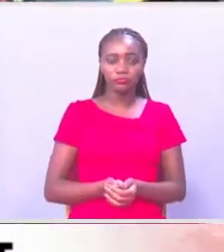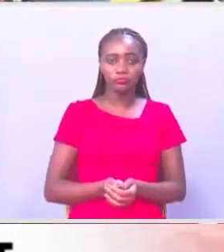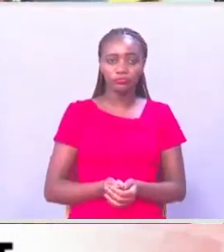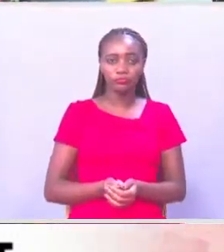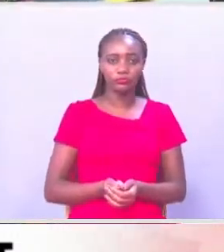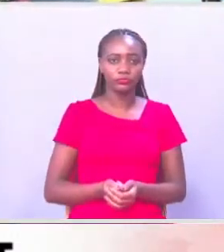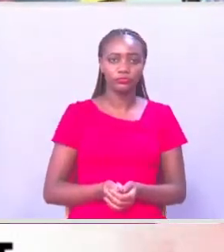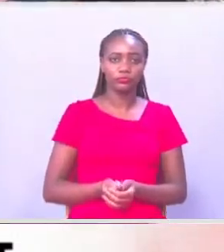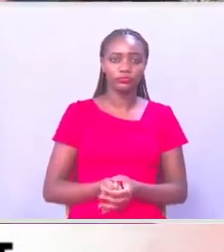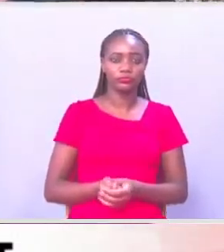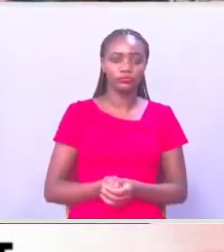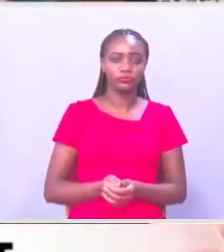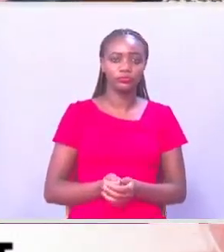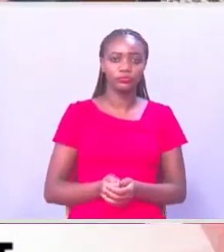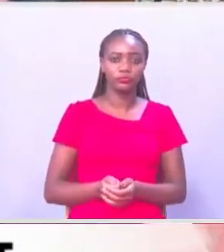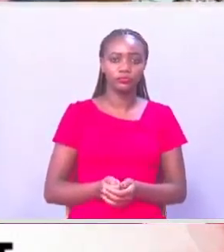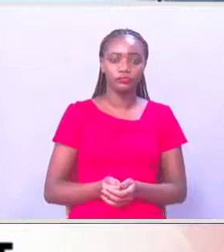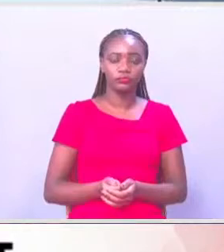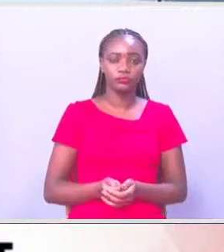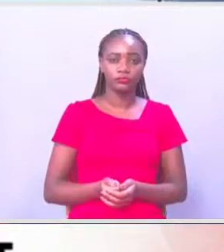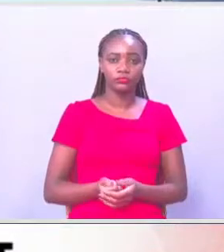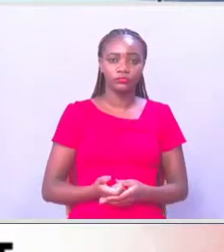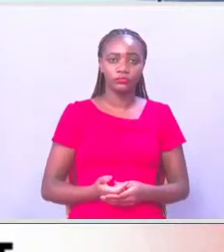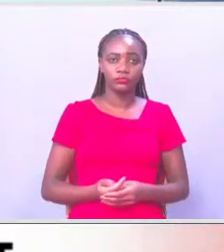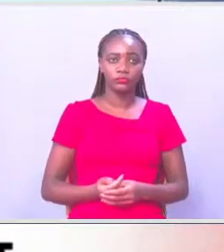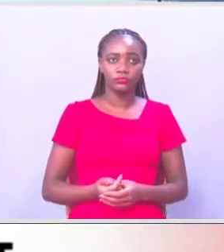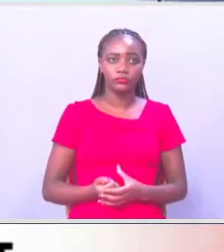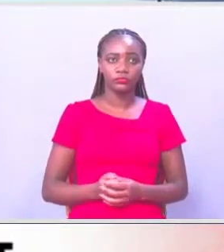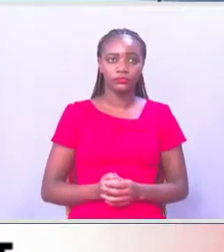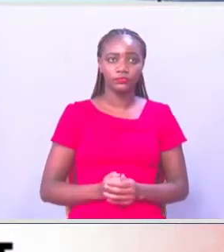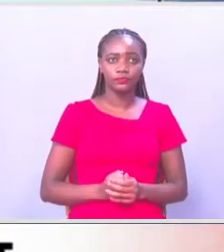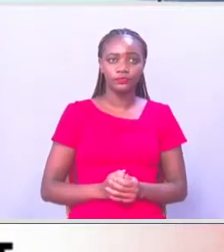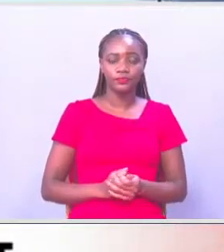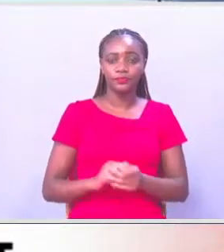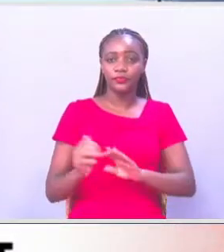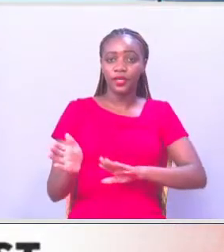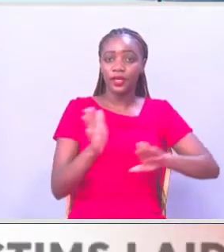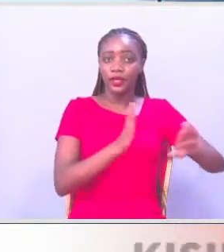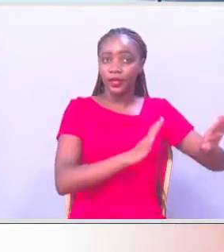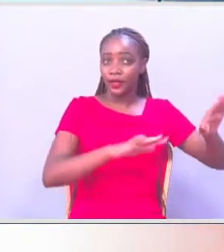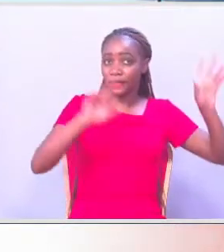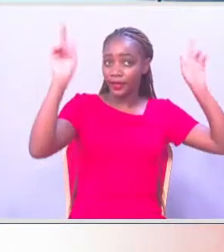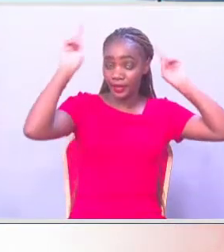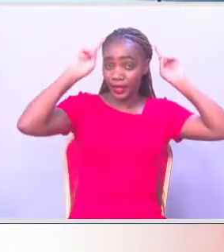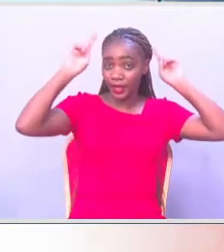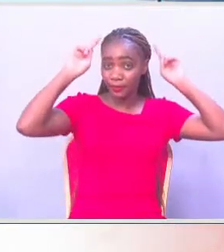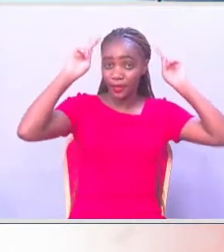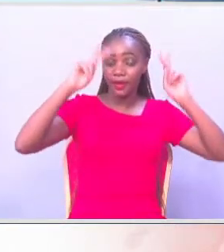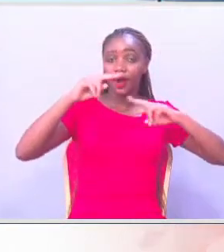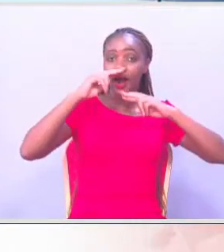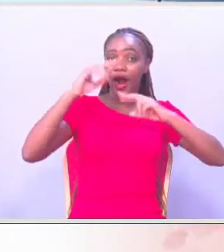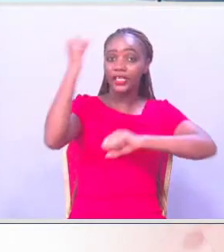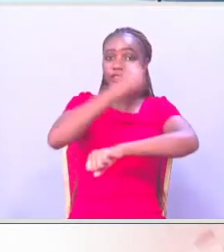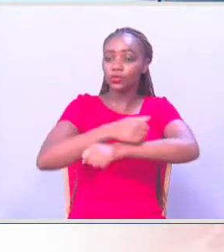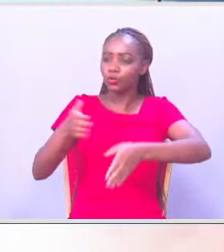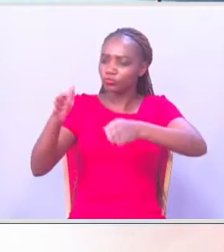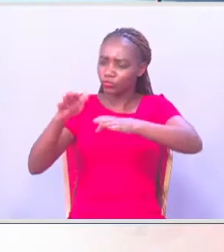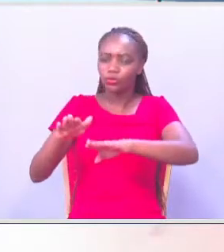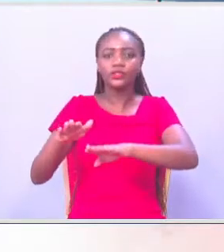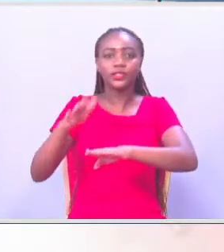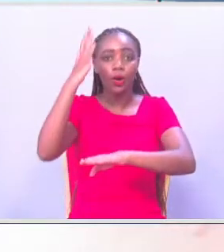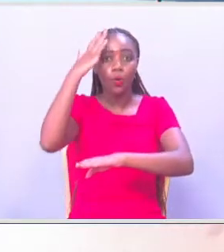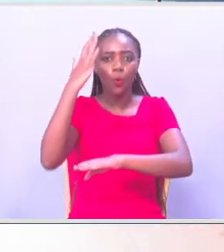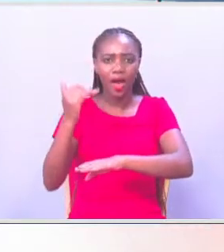Lavin Atieno, TV 47. Now, Kakamega High School has been closed indefinitely